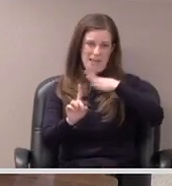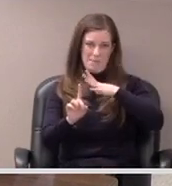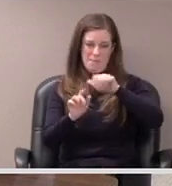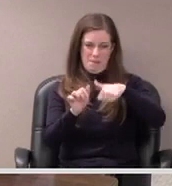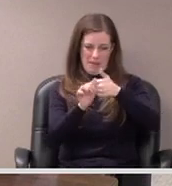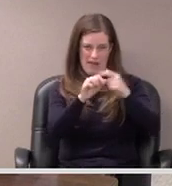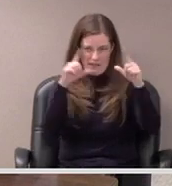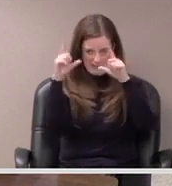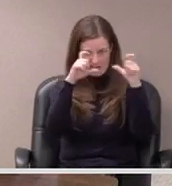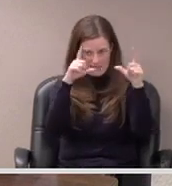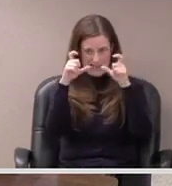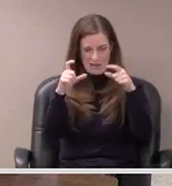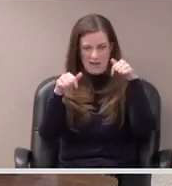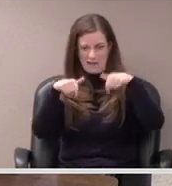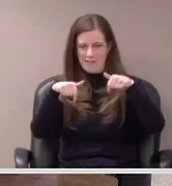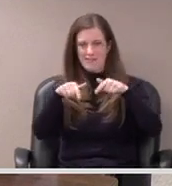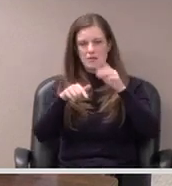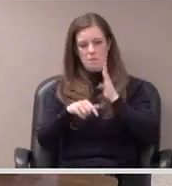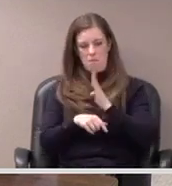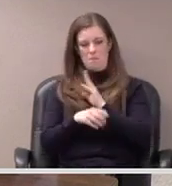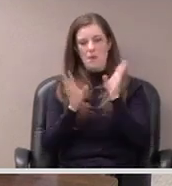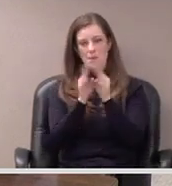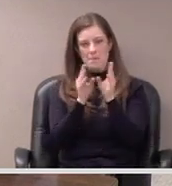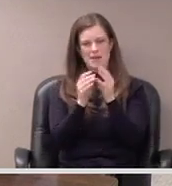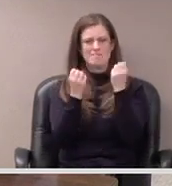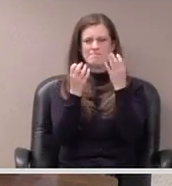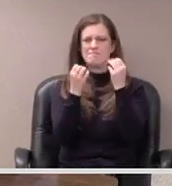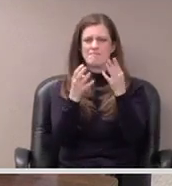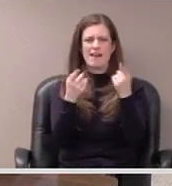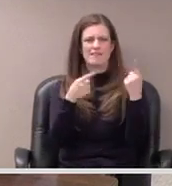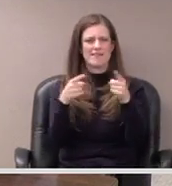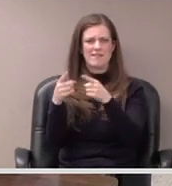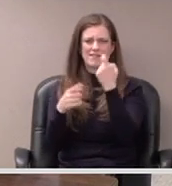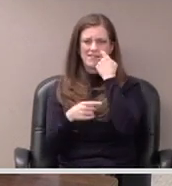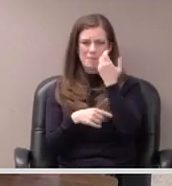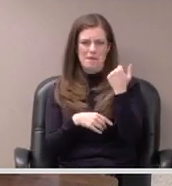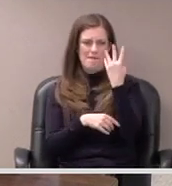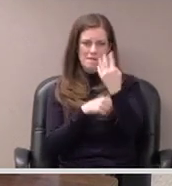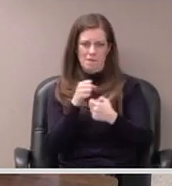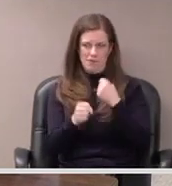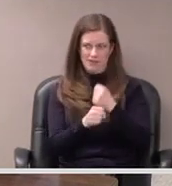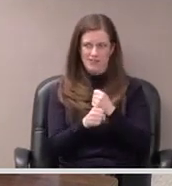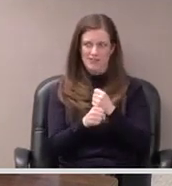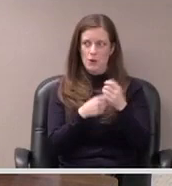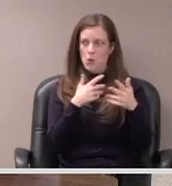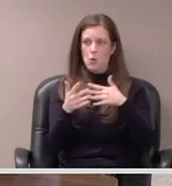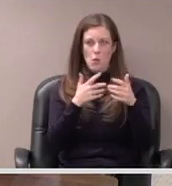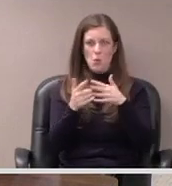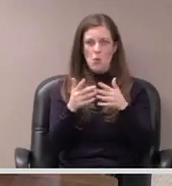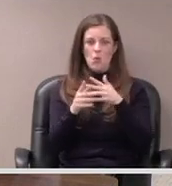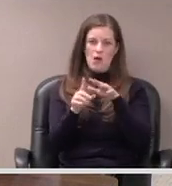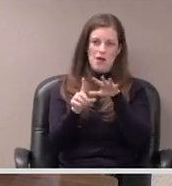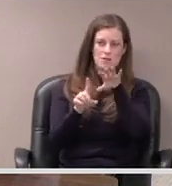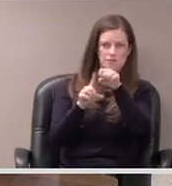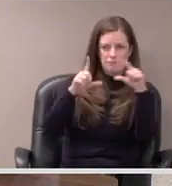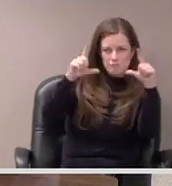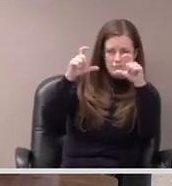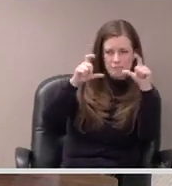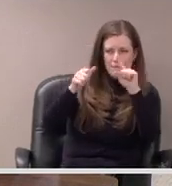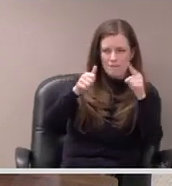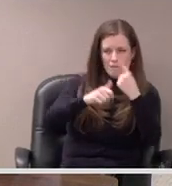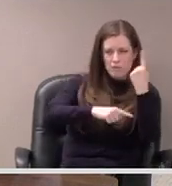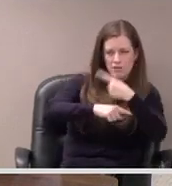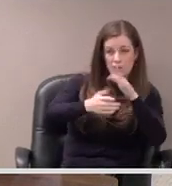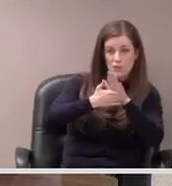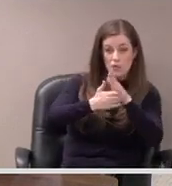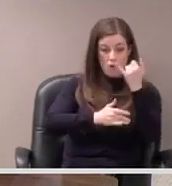at these board meetings and many other events for the past 4 years. Whether it was capturing the first day of school,